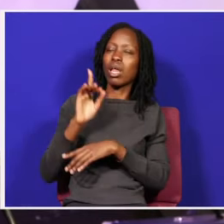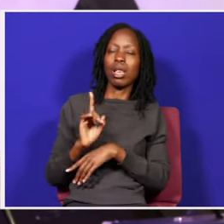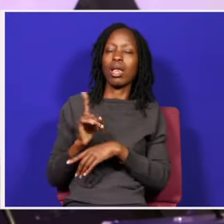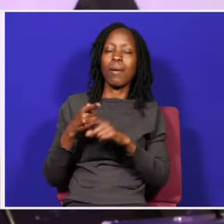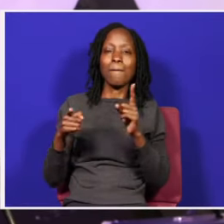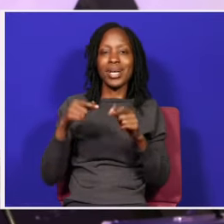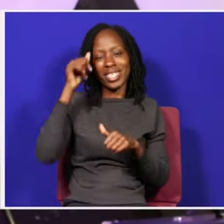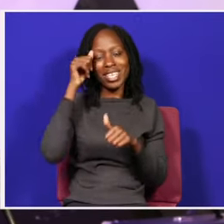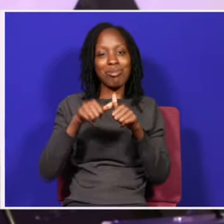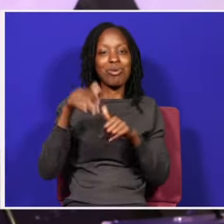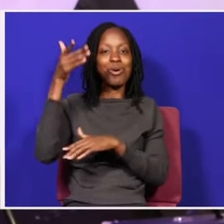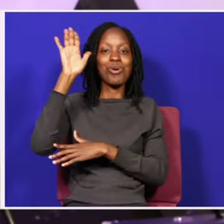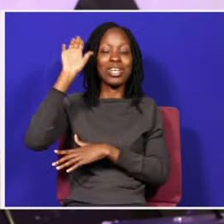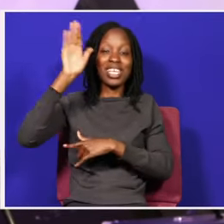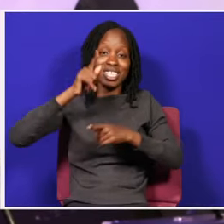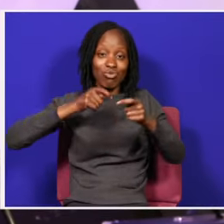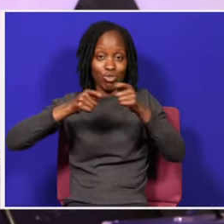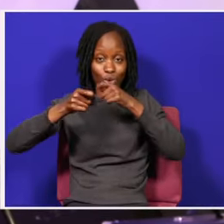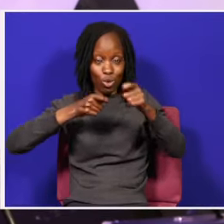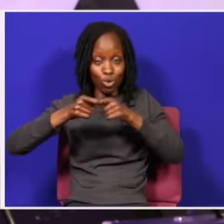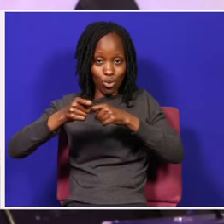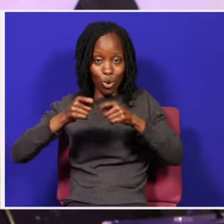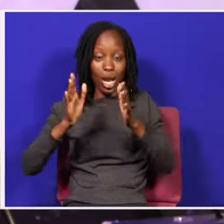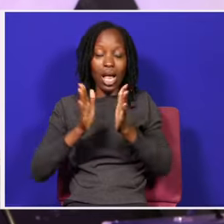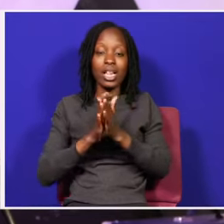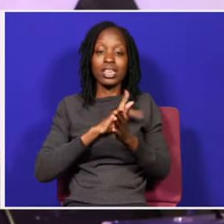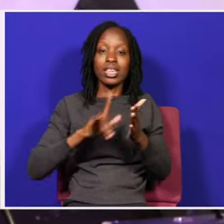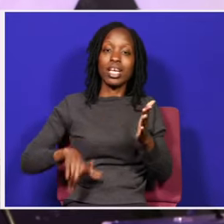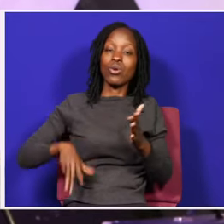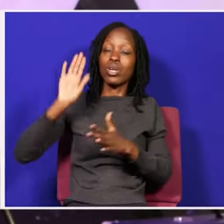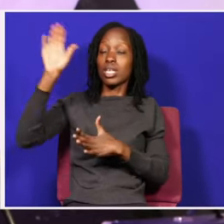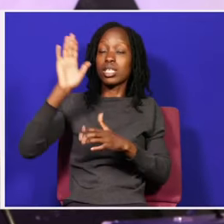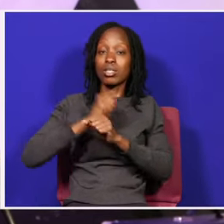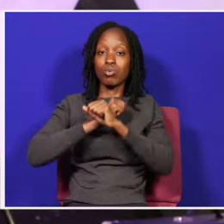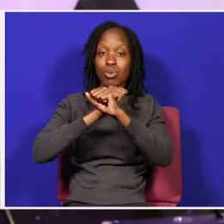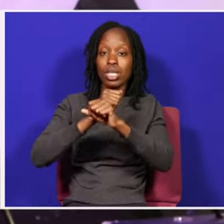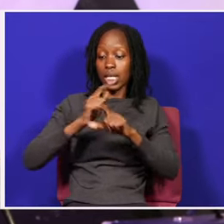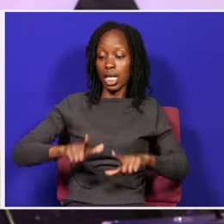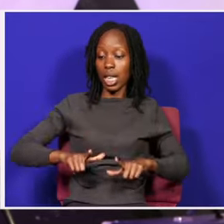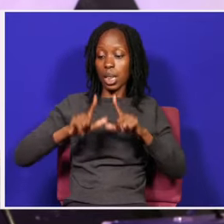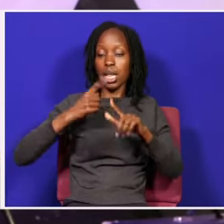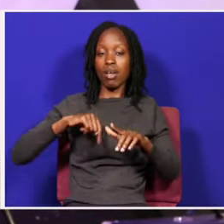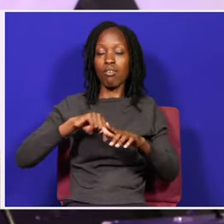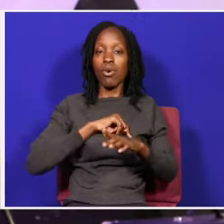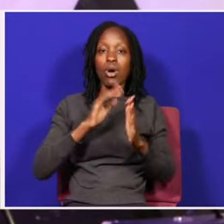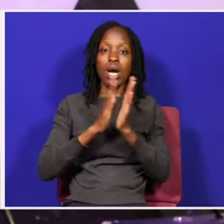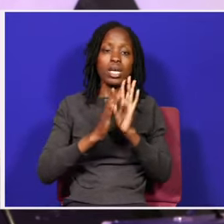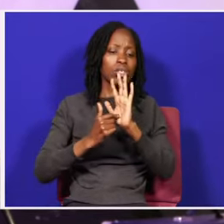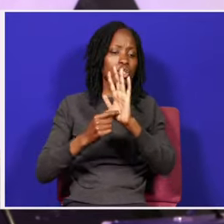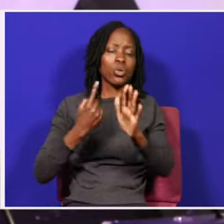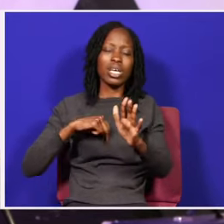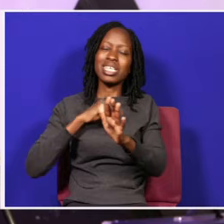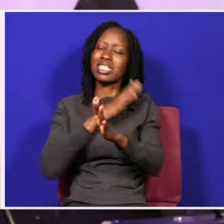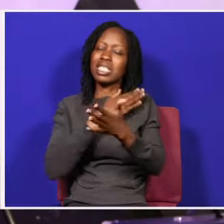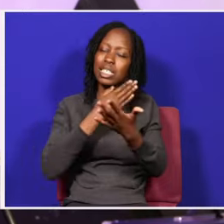in charge. He still calls the shots, and He's the one who has been watching over our lives, extending His amazing grace to